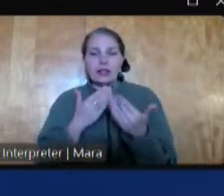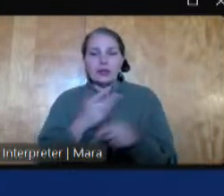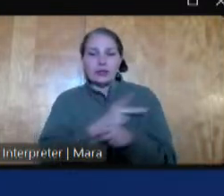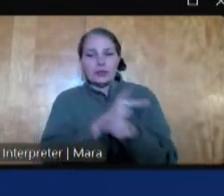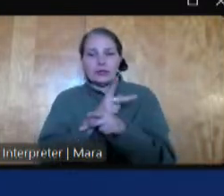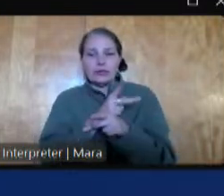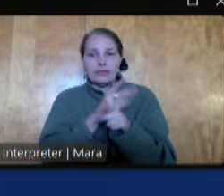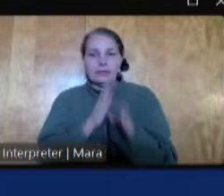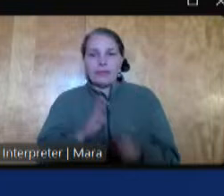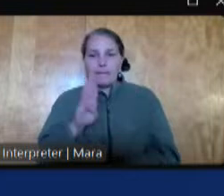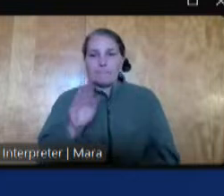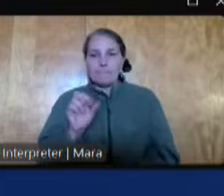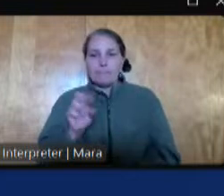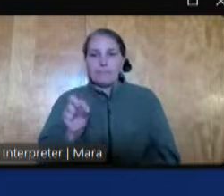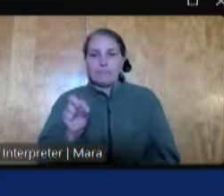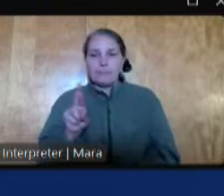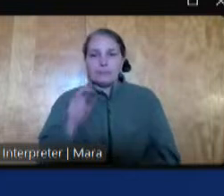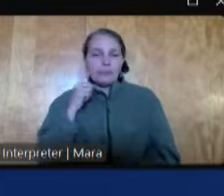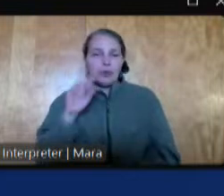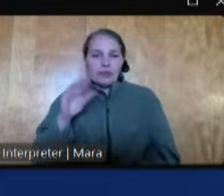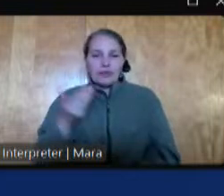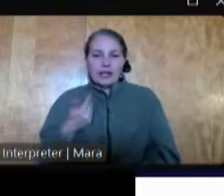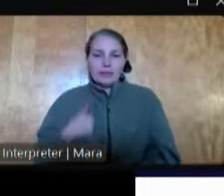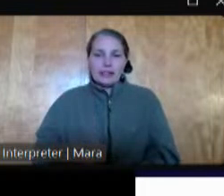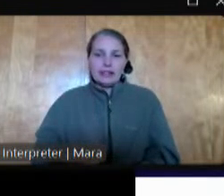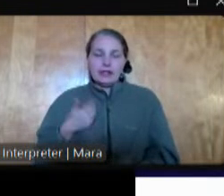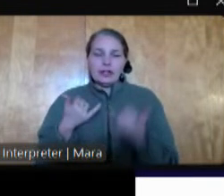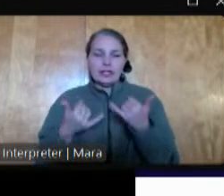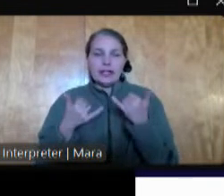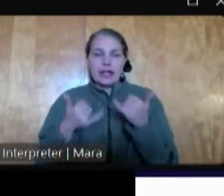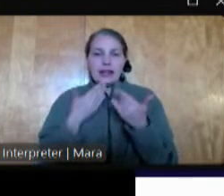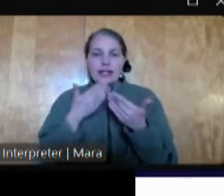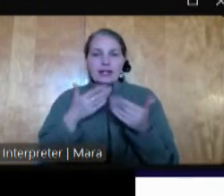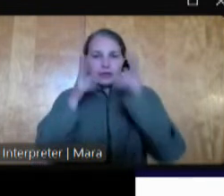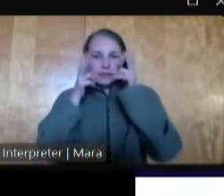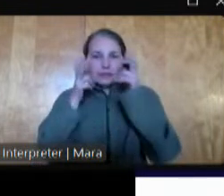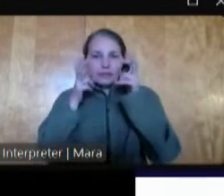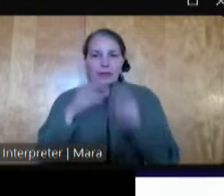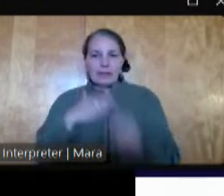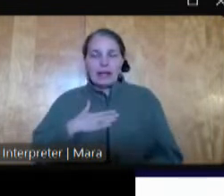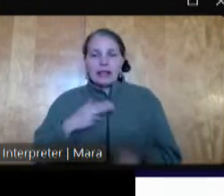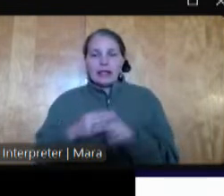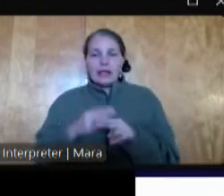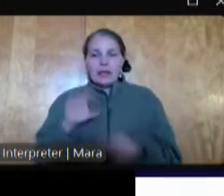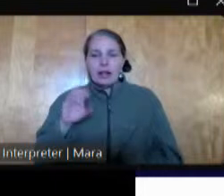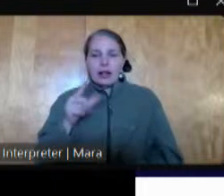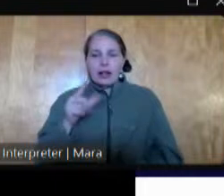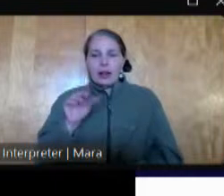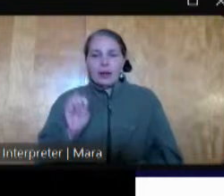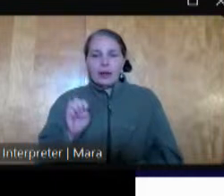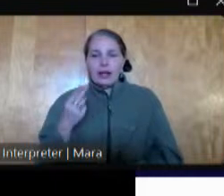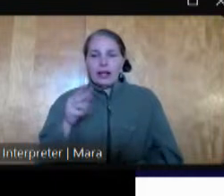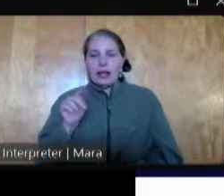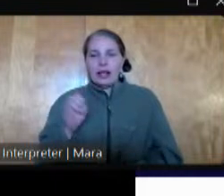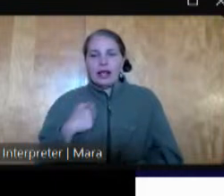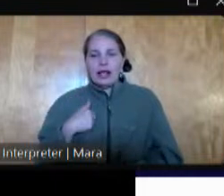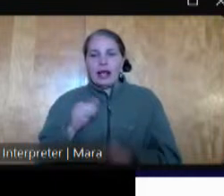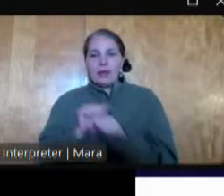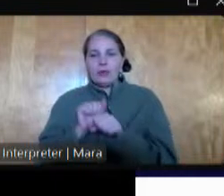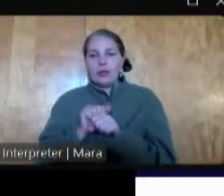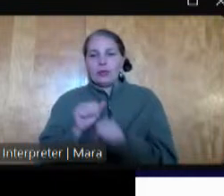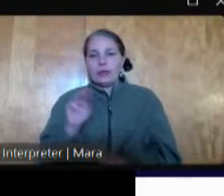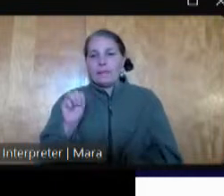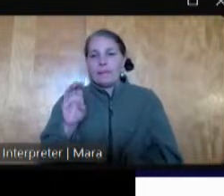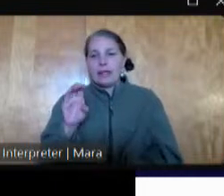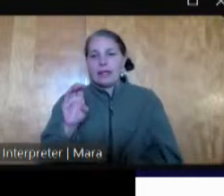again for having us here today. Thanks to everyone listening in. So my name is Chloe Height. I work with the McChrystal Group, and I'm here again this week to